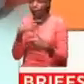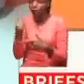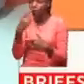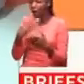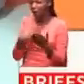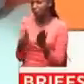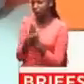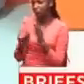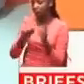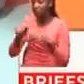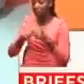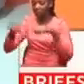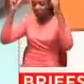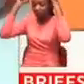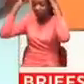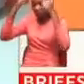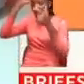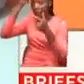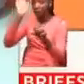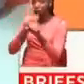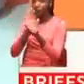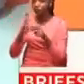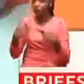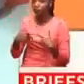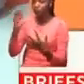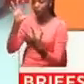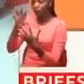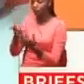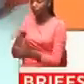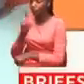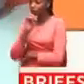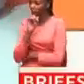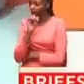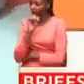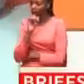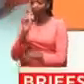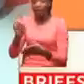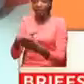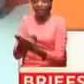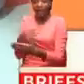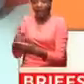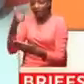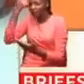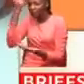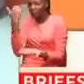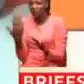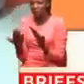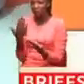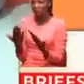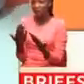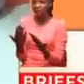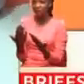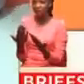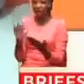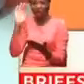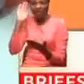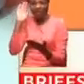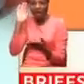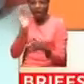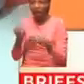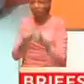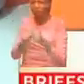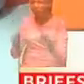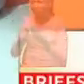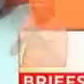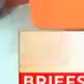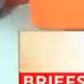through these experiences, because most people choose to be quiet about them. Yes. And others, because they perhaps have had maybe a traumatic experience